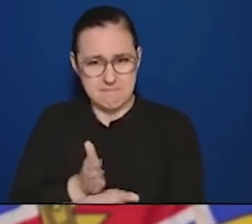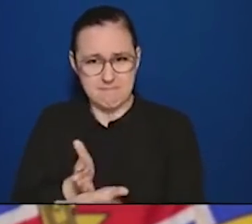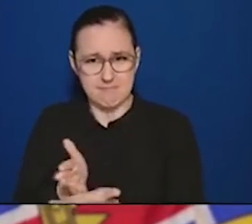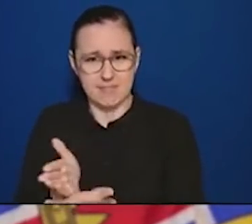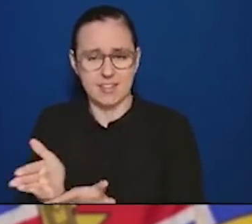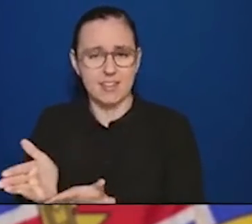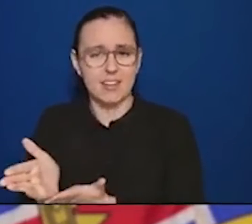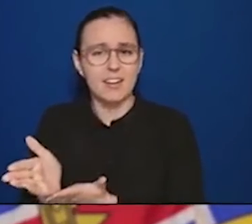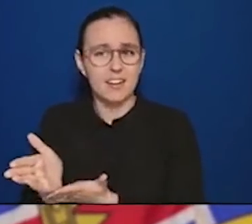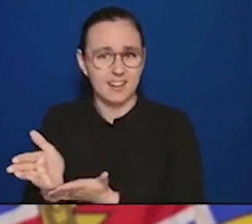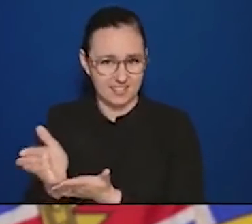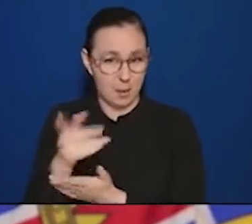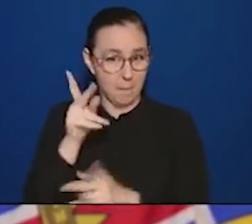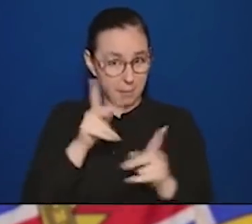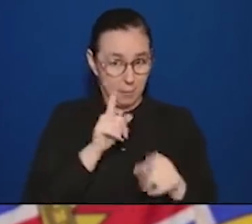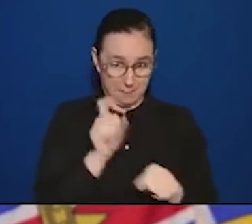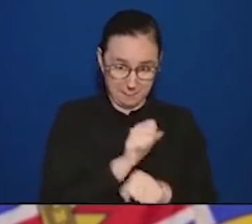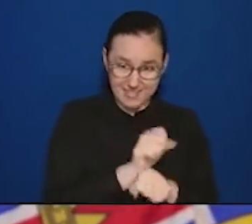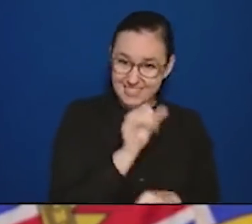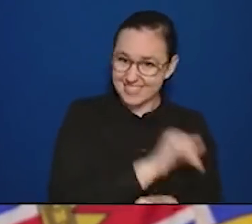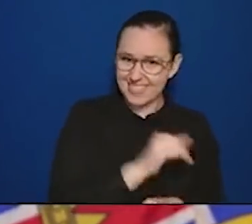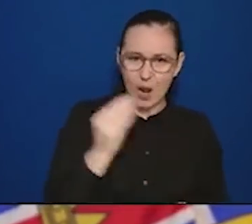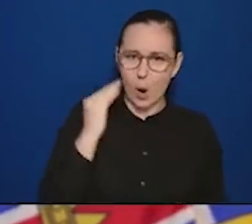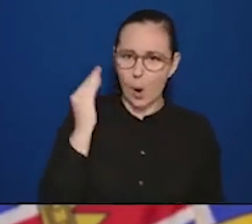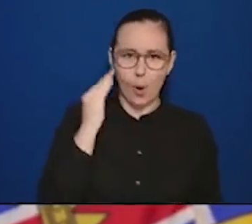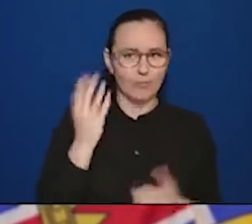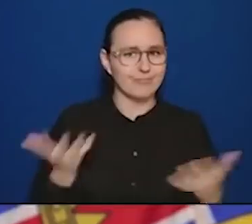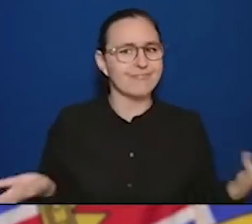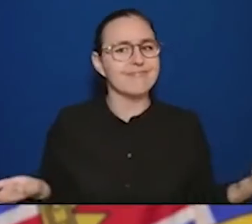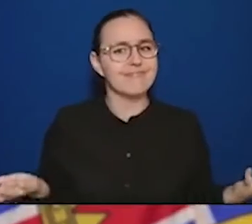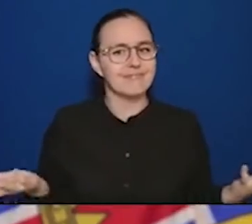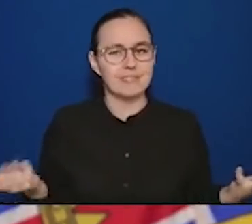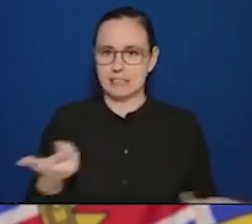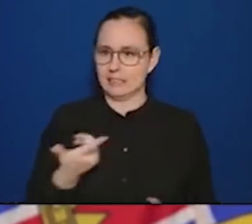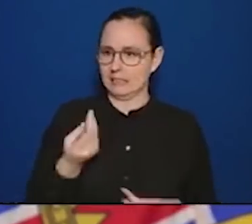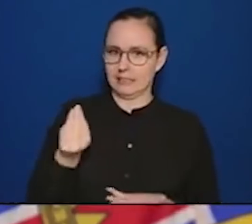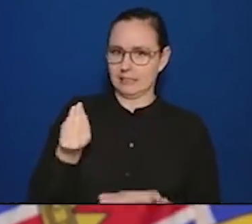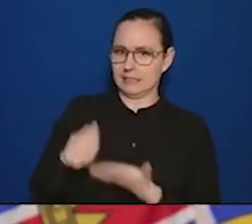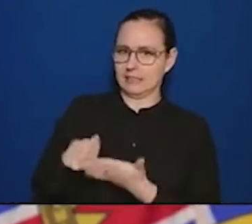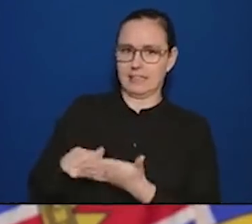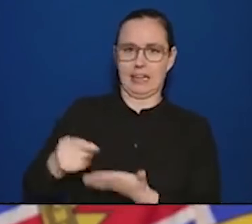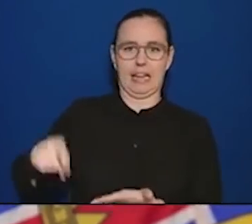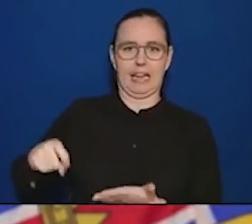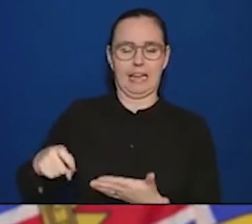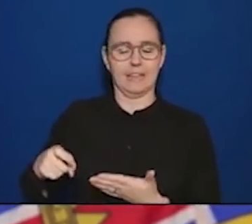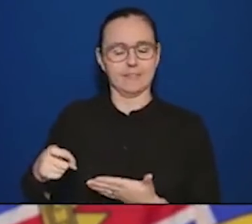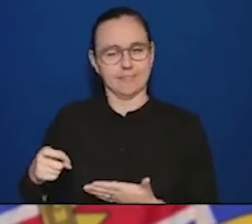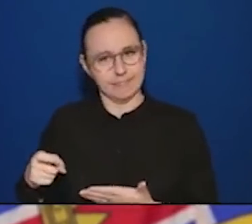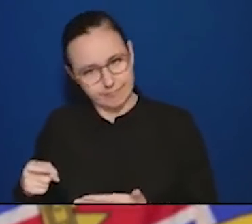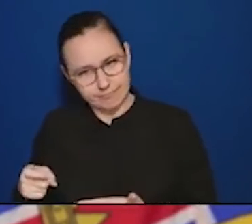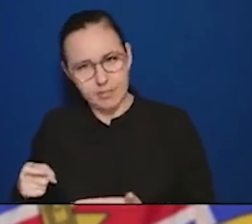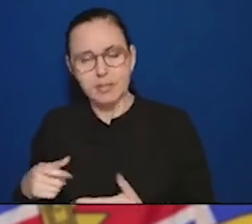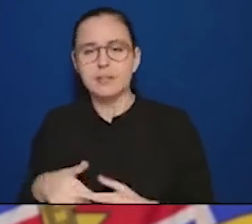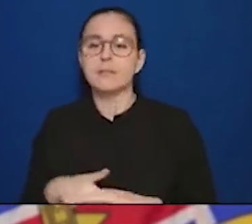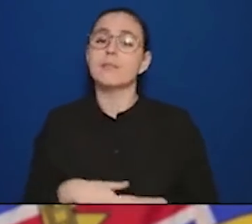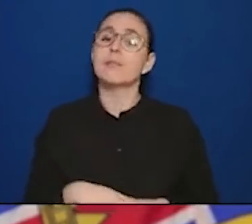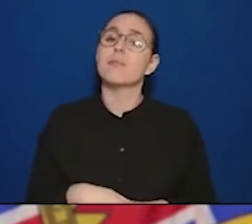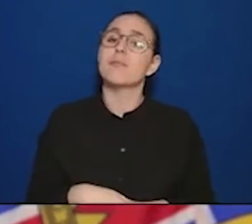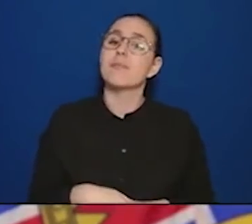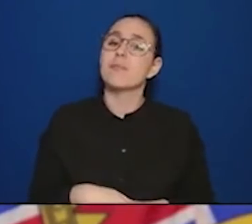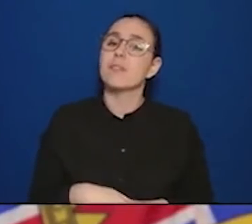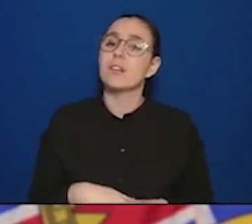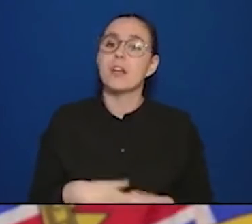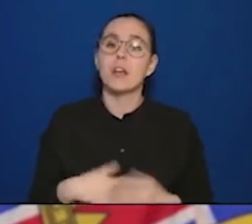home from work and away from others when they are ill is very, very challenging. For some, staying home means potentially losing their